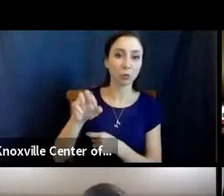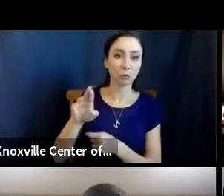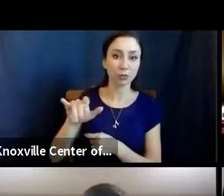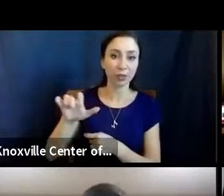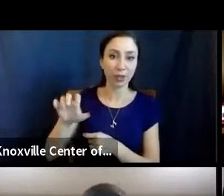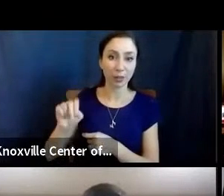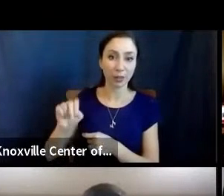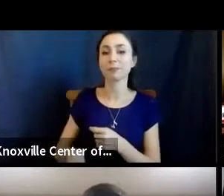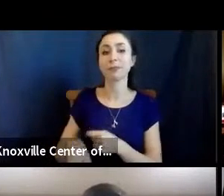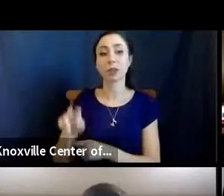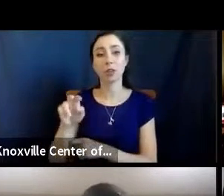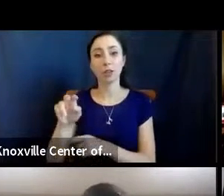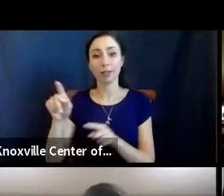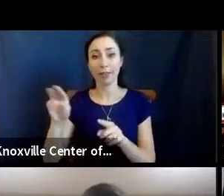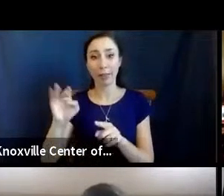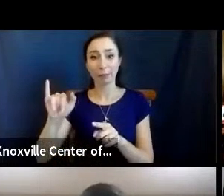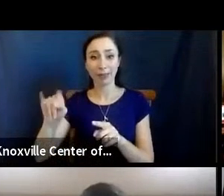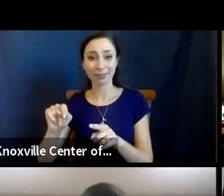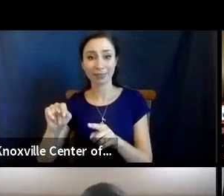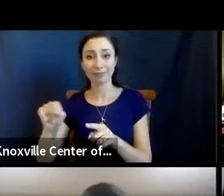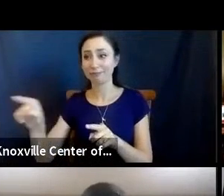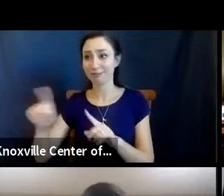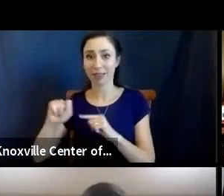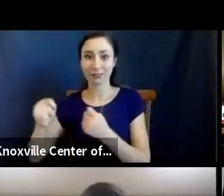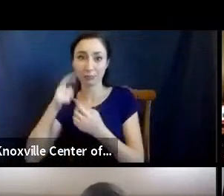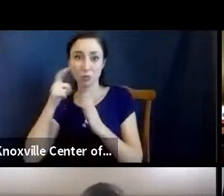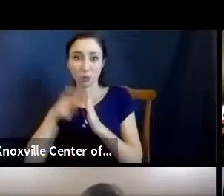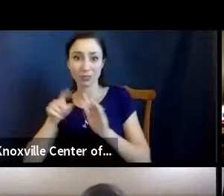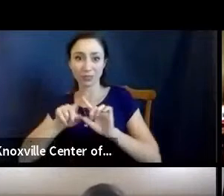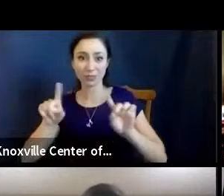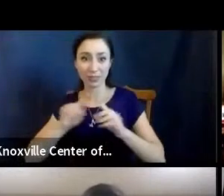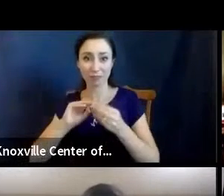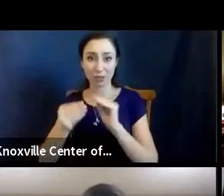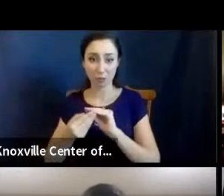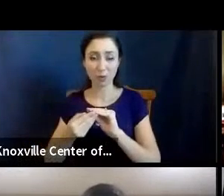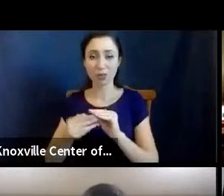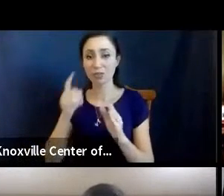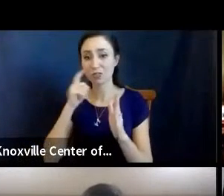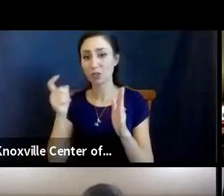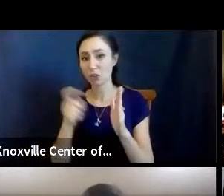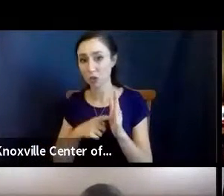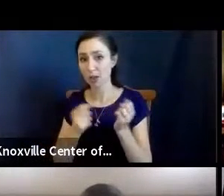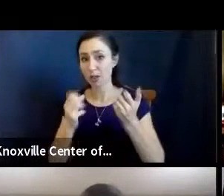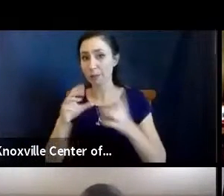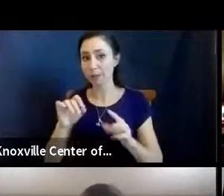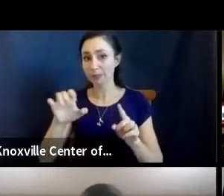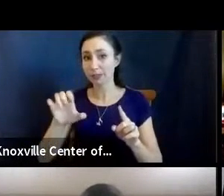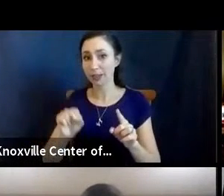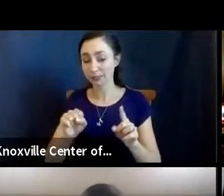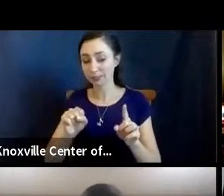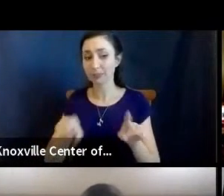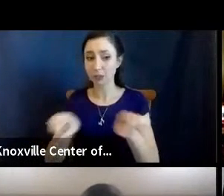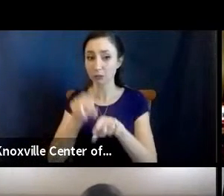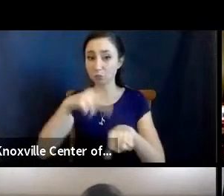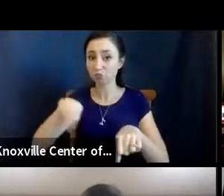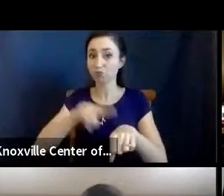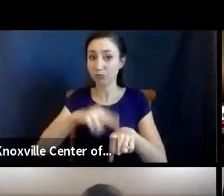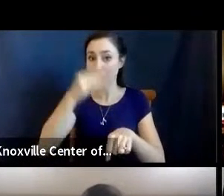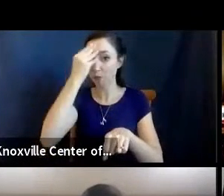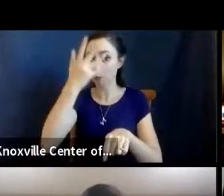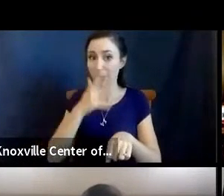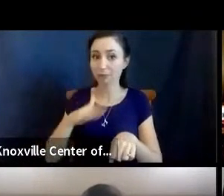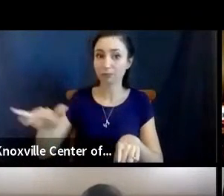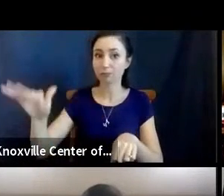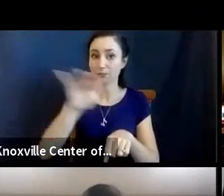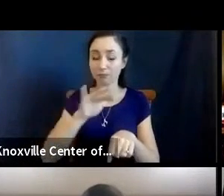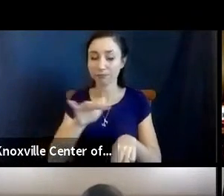a slightly lower number. They found that local information about the trajectory of case counts, as well as national level information, and